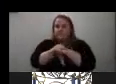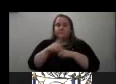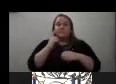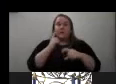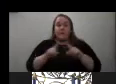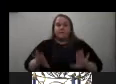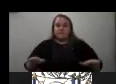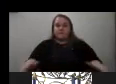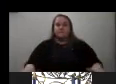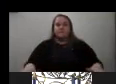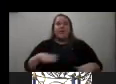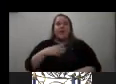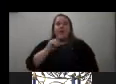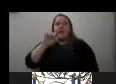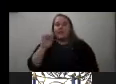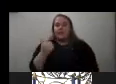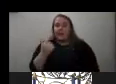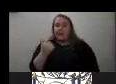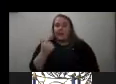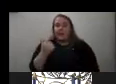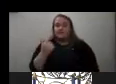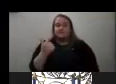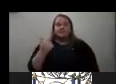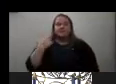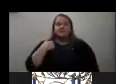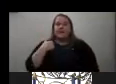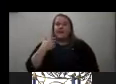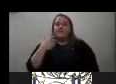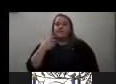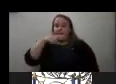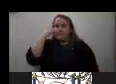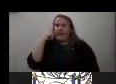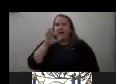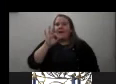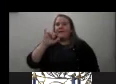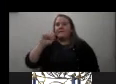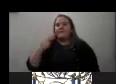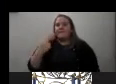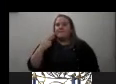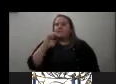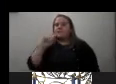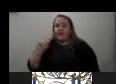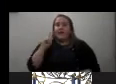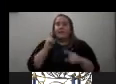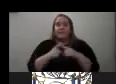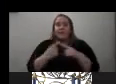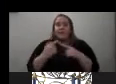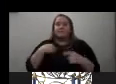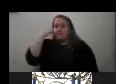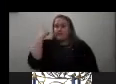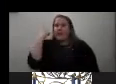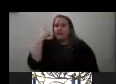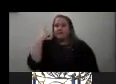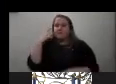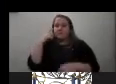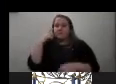tutu. And then her legs are, she has on black fishnets, and she has black satin point shoes on. And